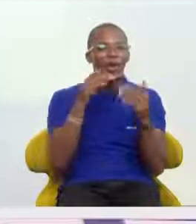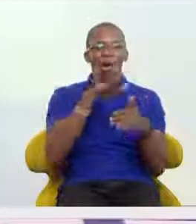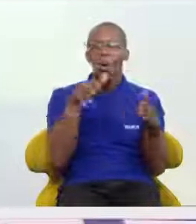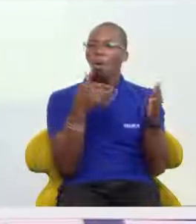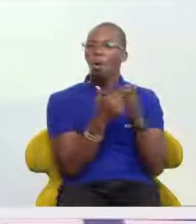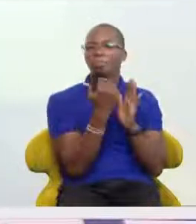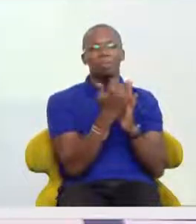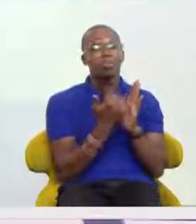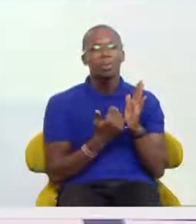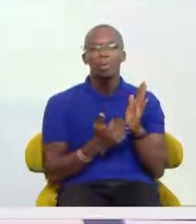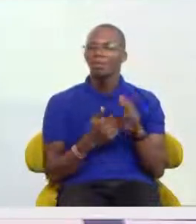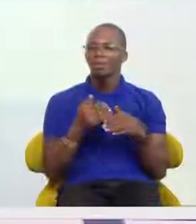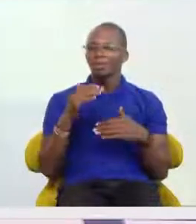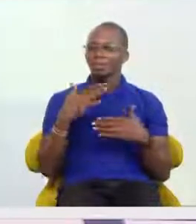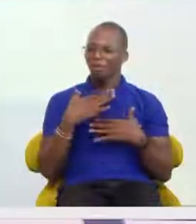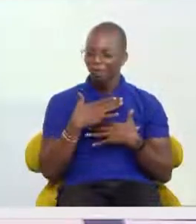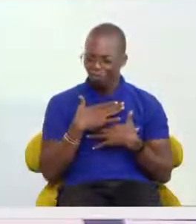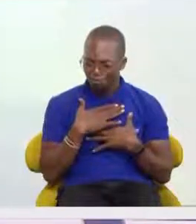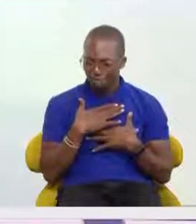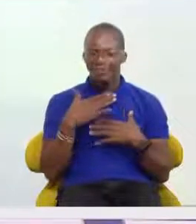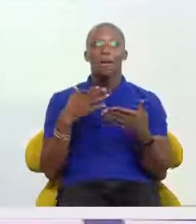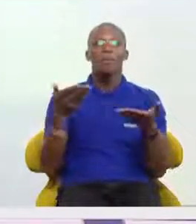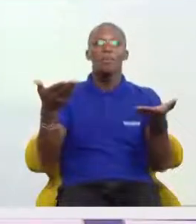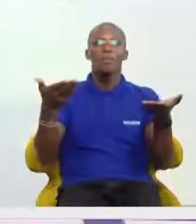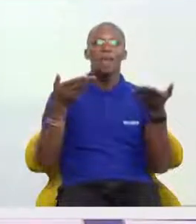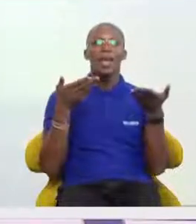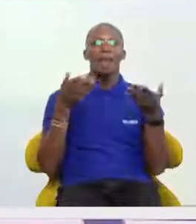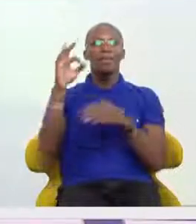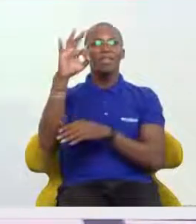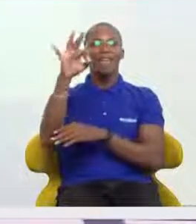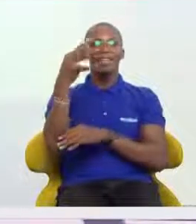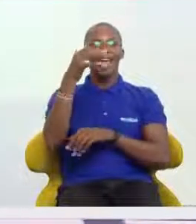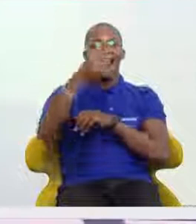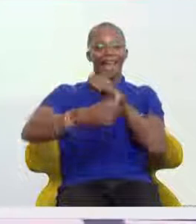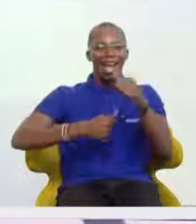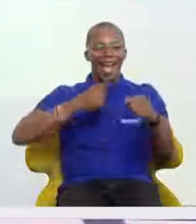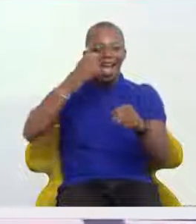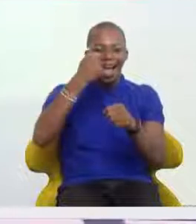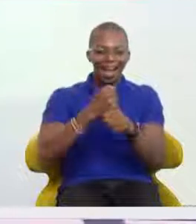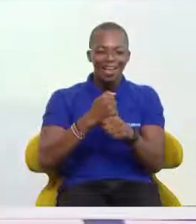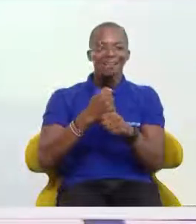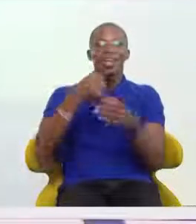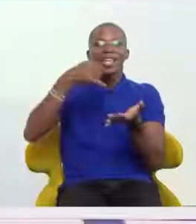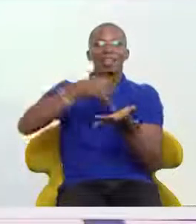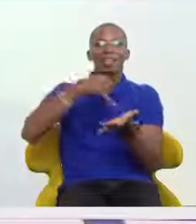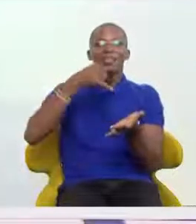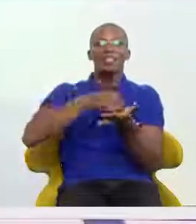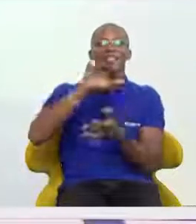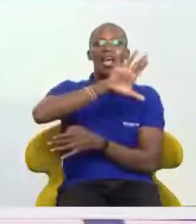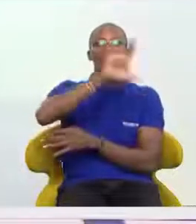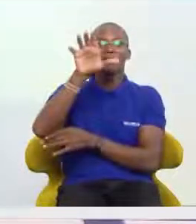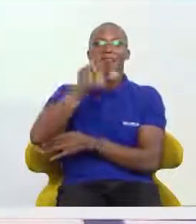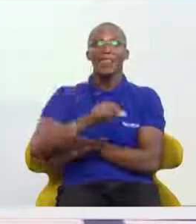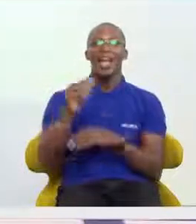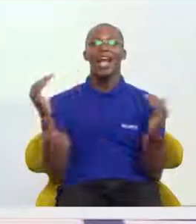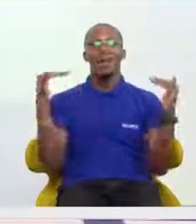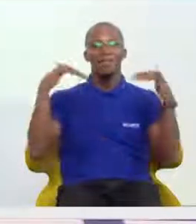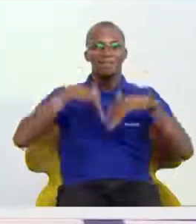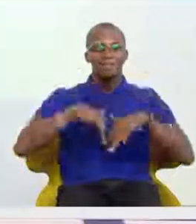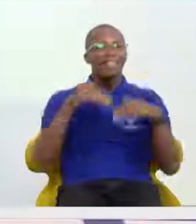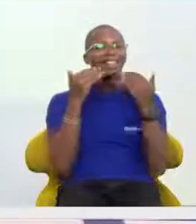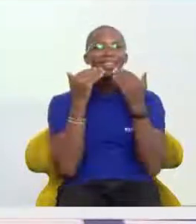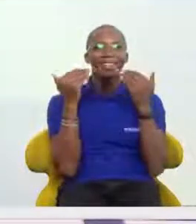observed, ladies and gentlemen, welcome to the 3rd annual Inclusive Africa Conference. And thank you so much for taking